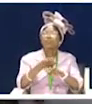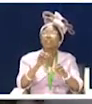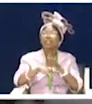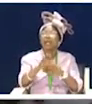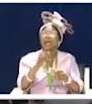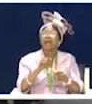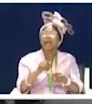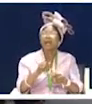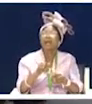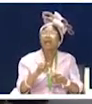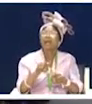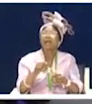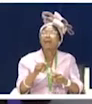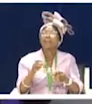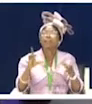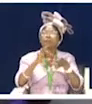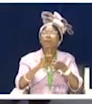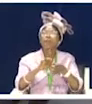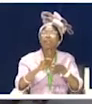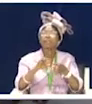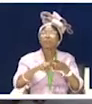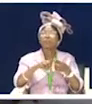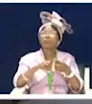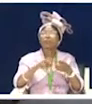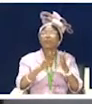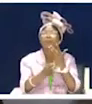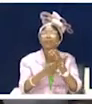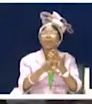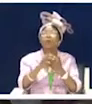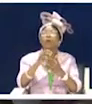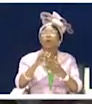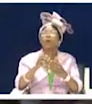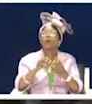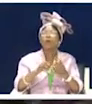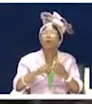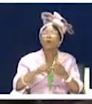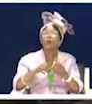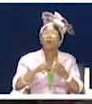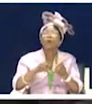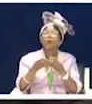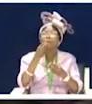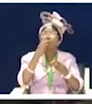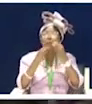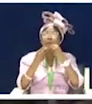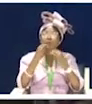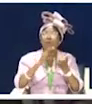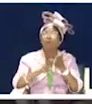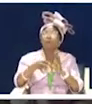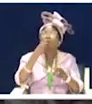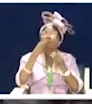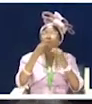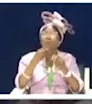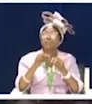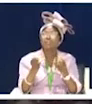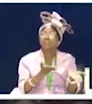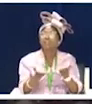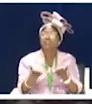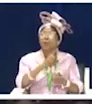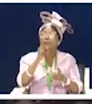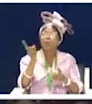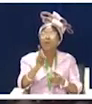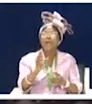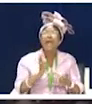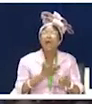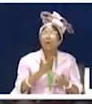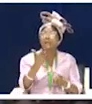Ghost. She connected to the February 2023 Holy Communion service, where Pastor E.A. Adeboye spoke